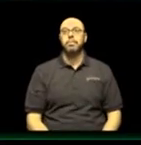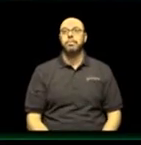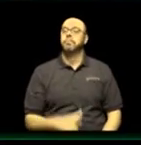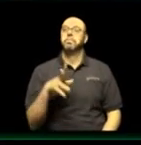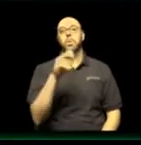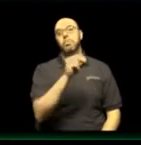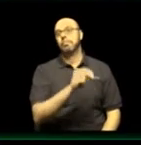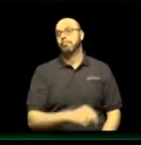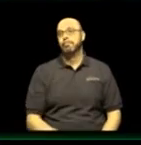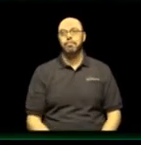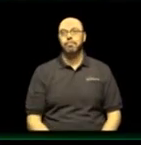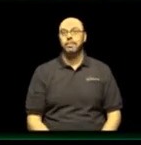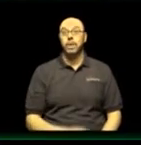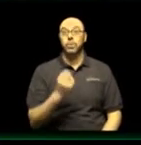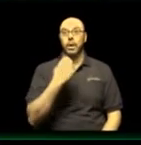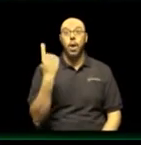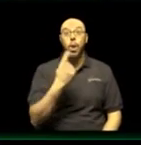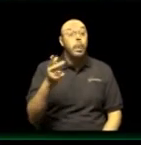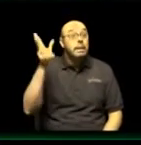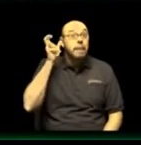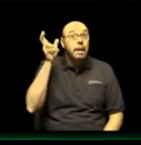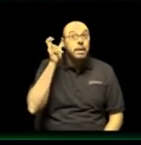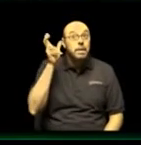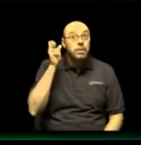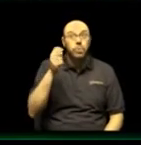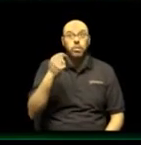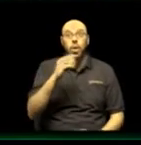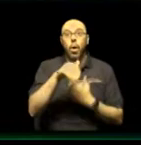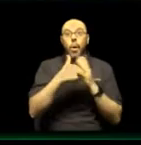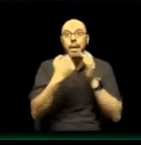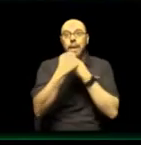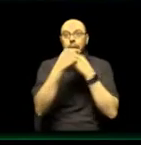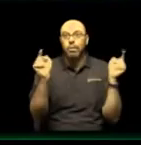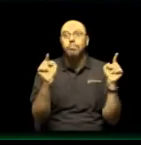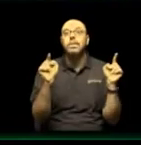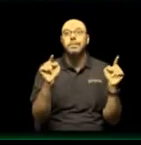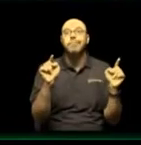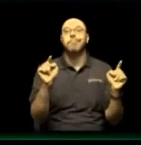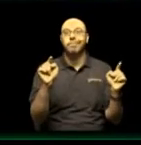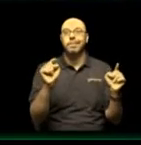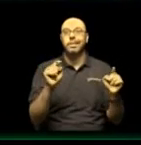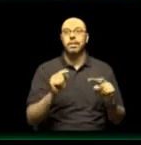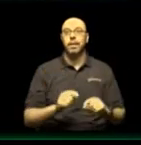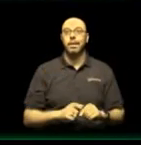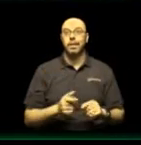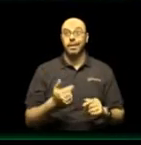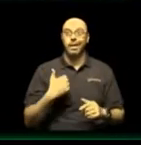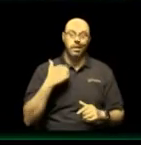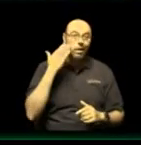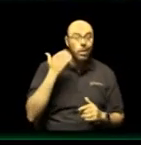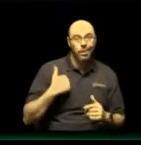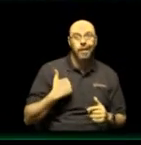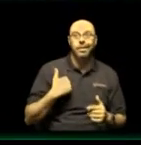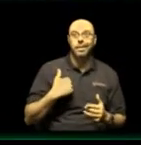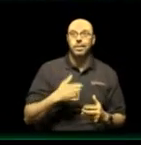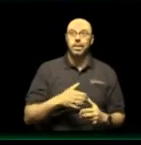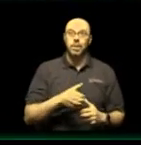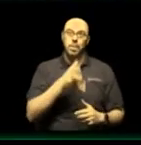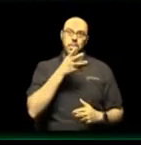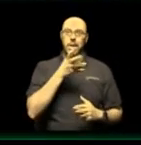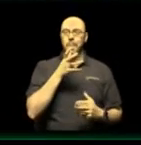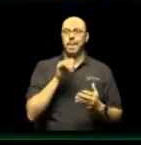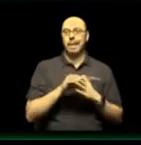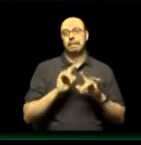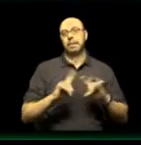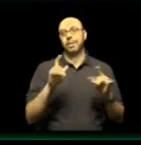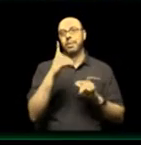you race. She always listens to announcements. Well, as a mother, it's a big difference because the mothers don't